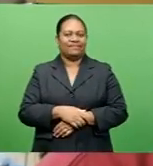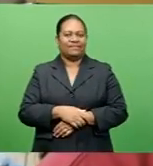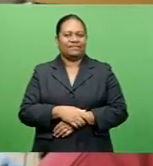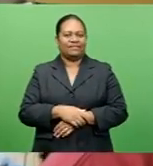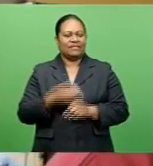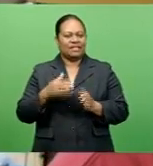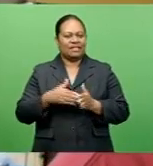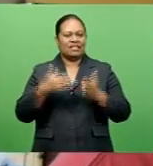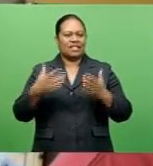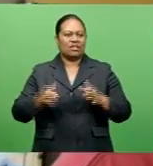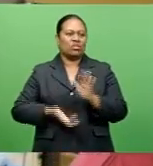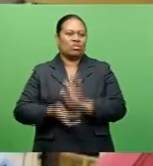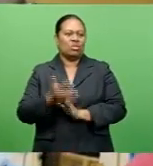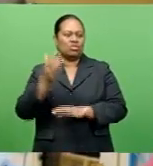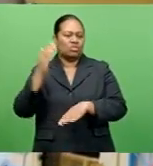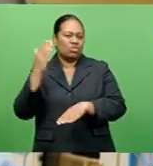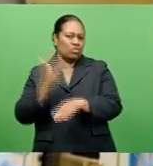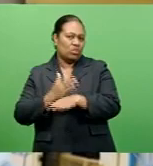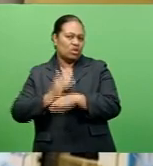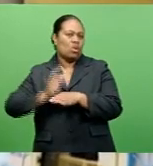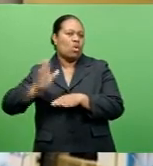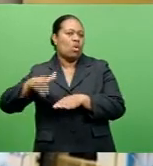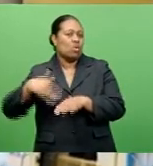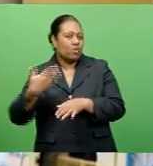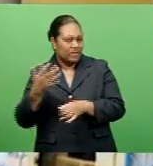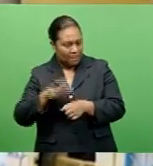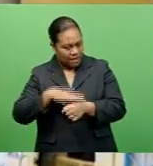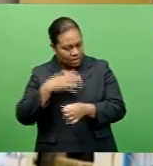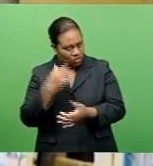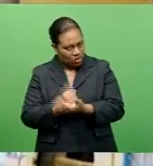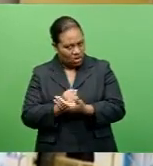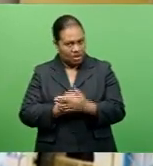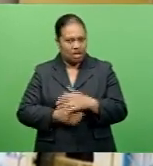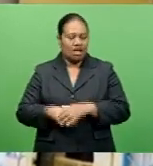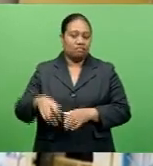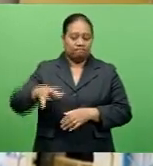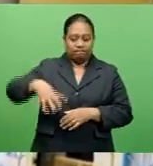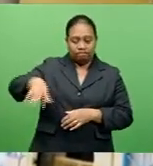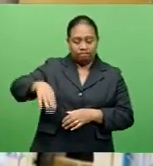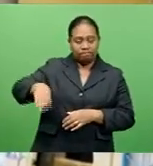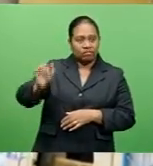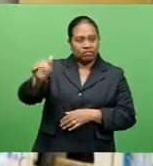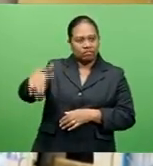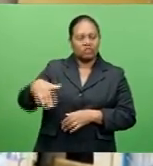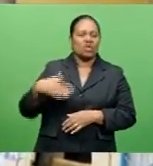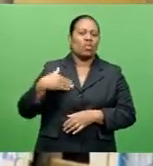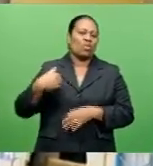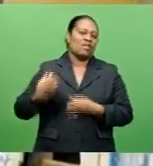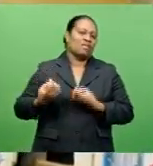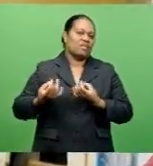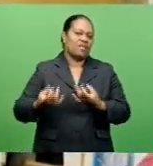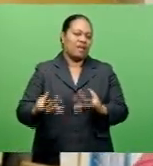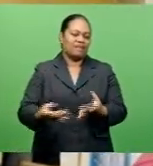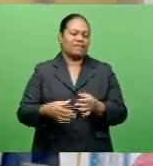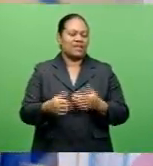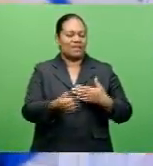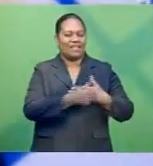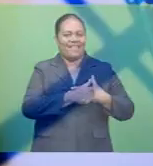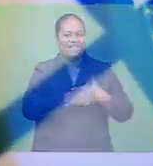Despite being at work, I always ensure that those at home are well prepared and also